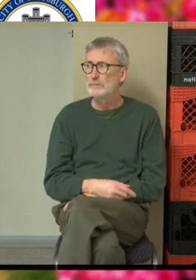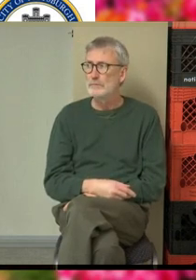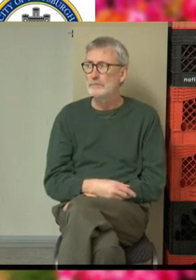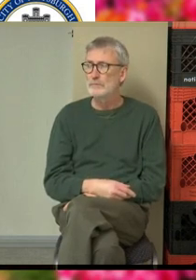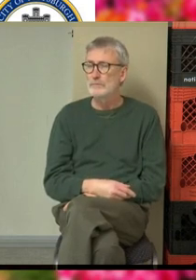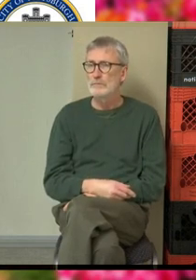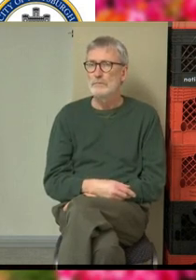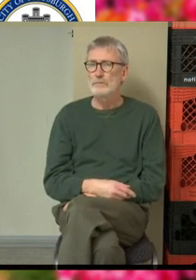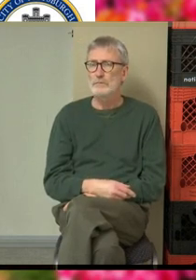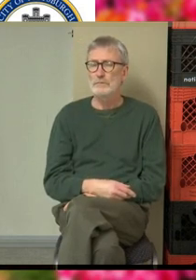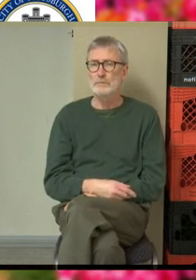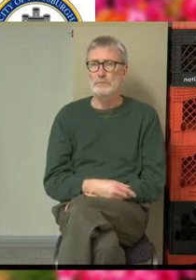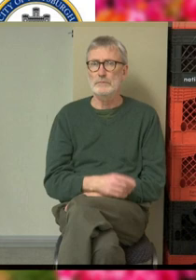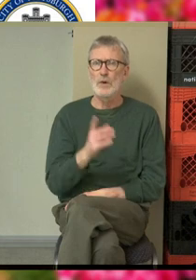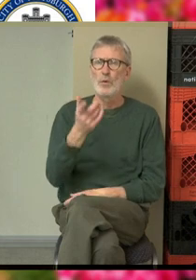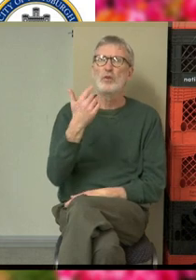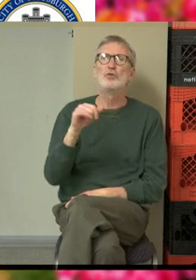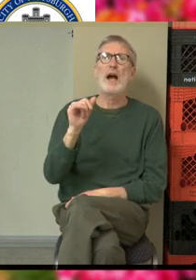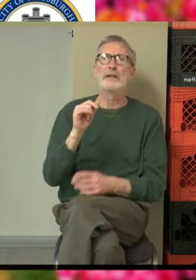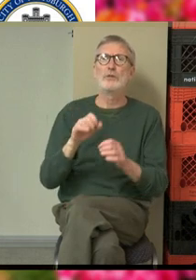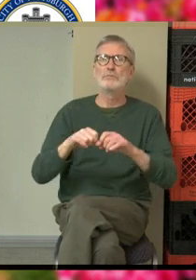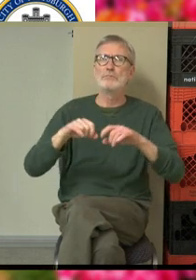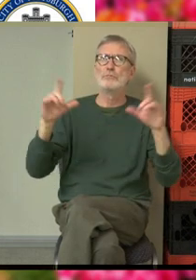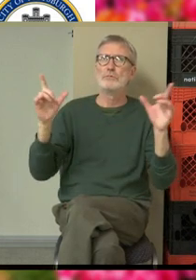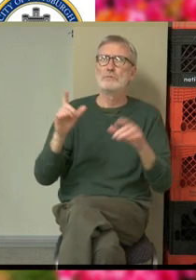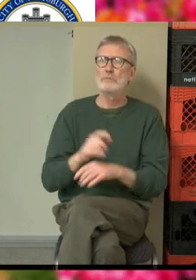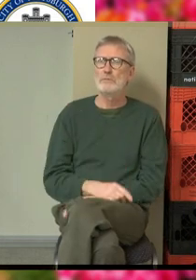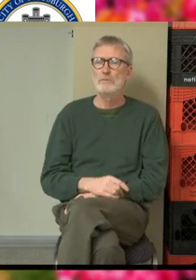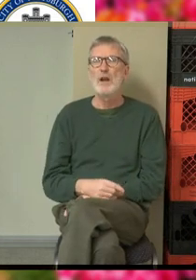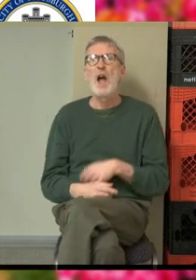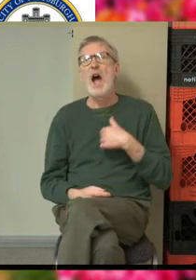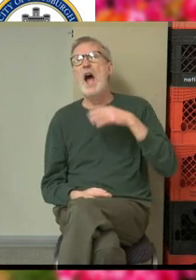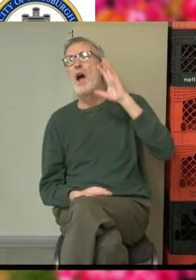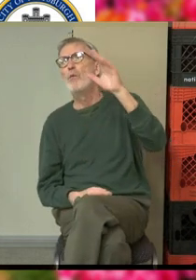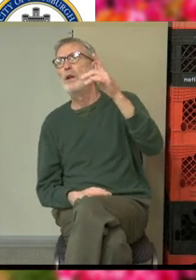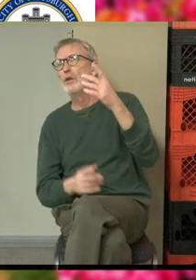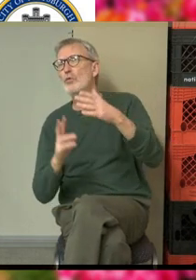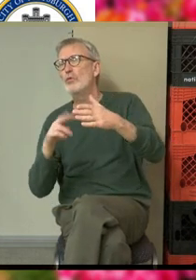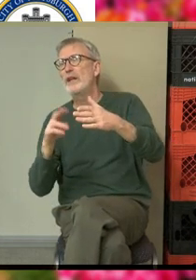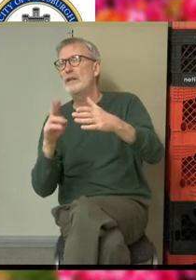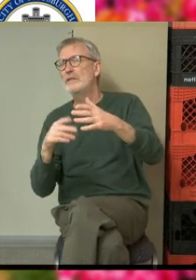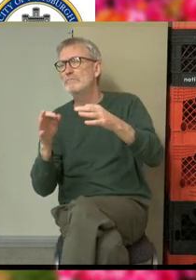We can try, yeah. I'm going to read through most of it. Okay.